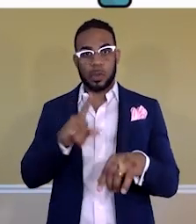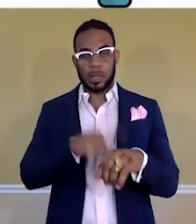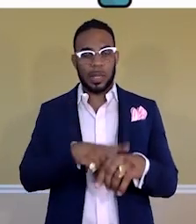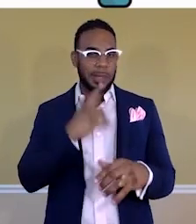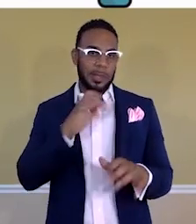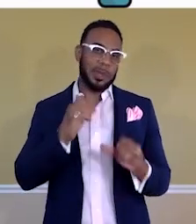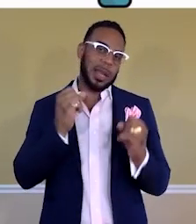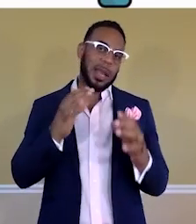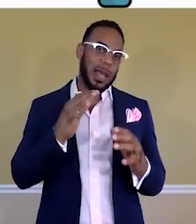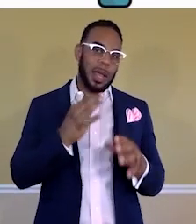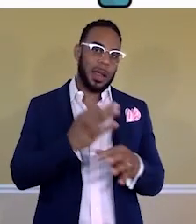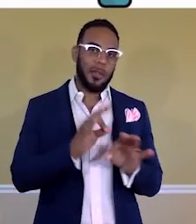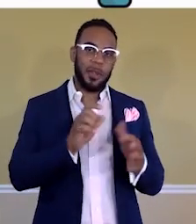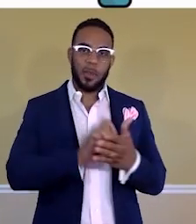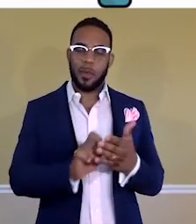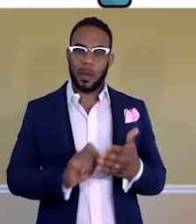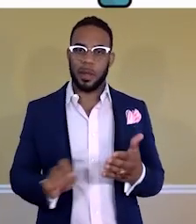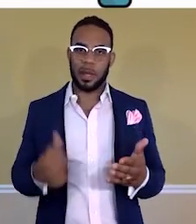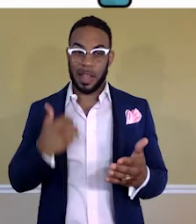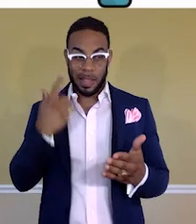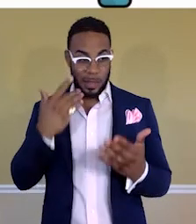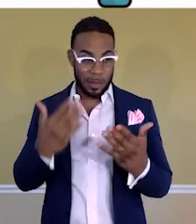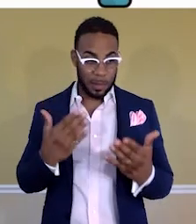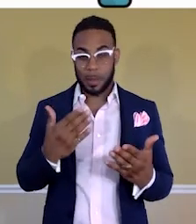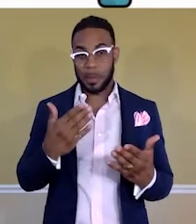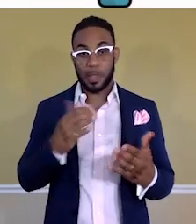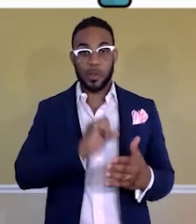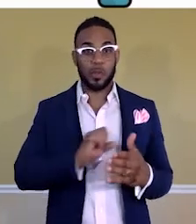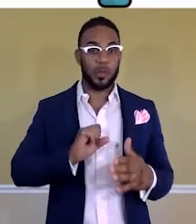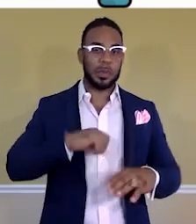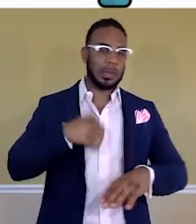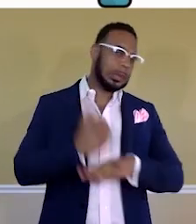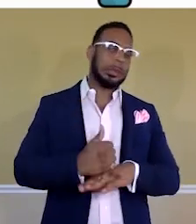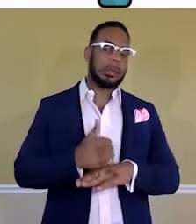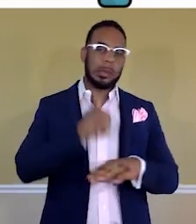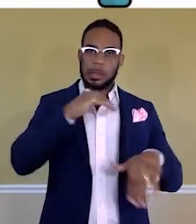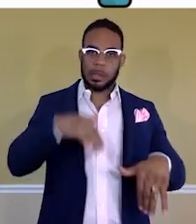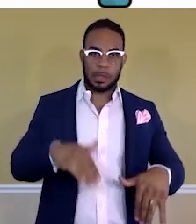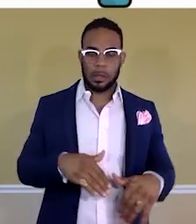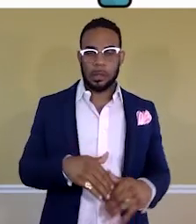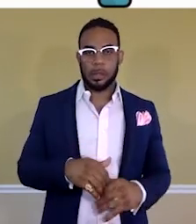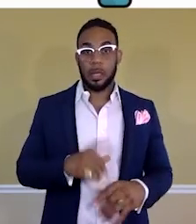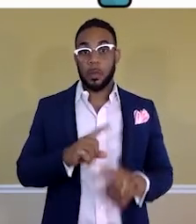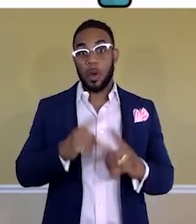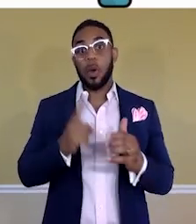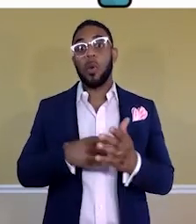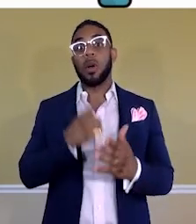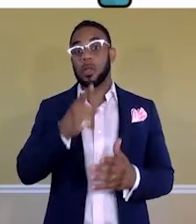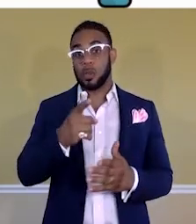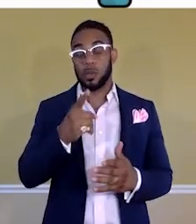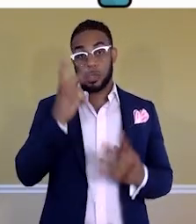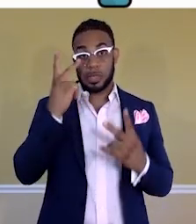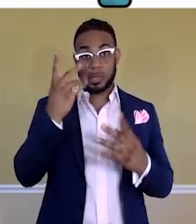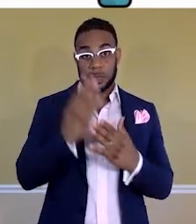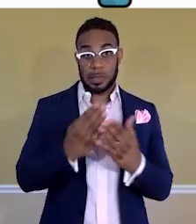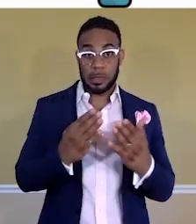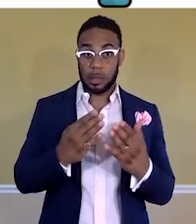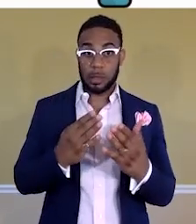you're just doing a lot of free writing. Nothing maybe is super set in stone just yet. But once you see